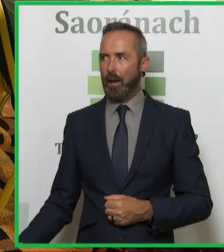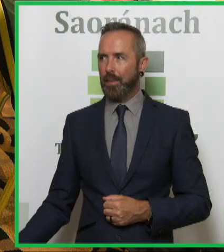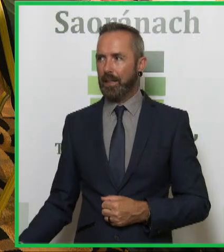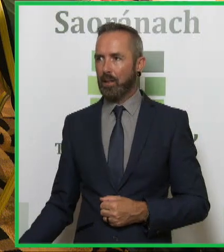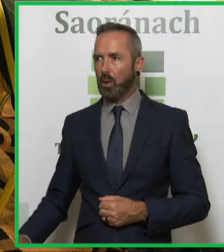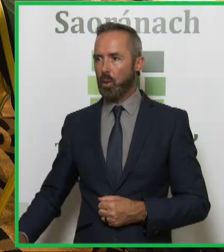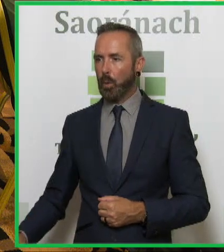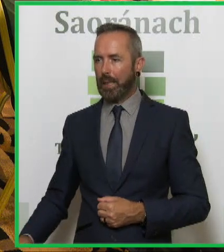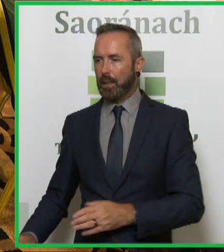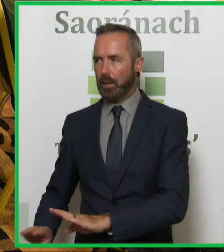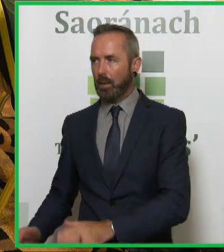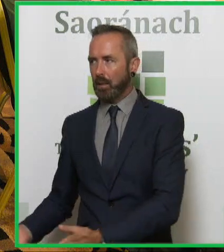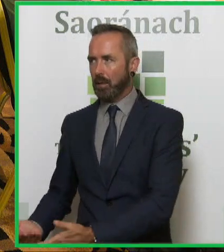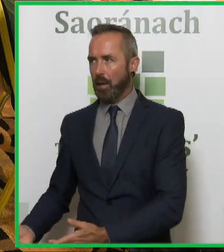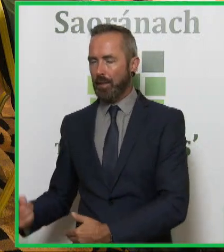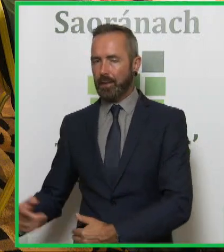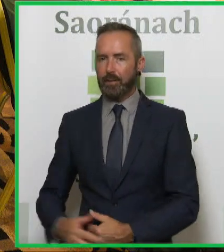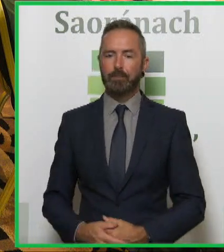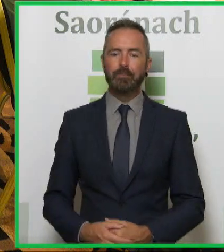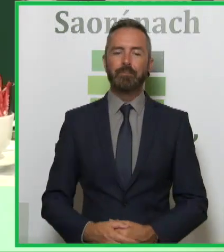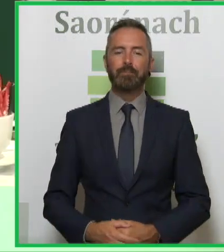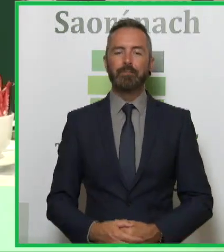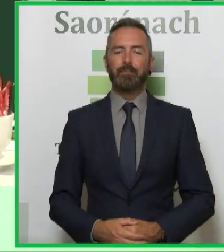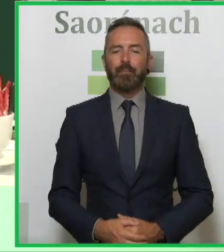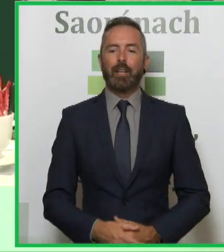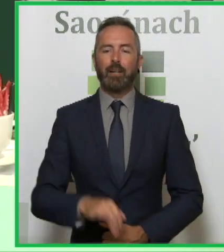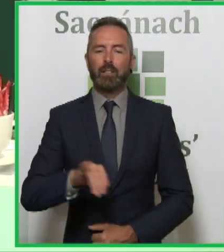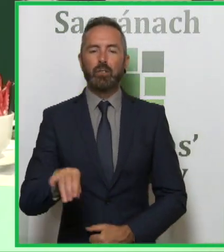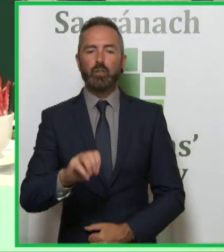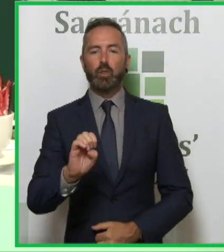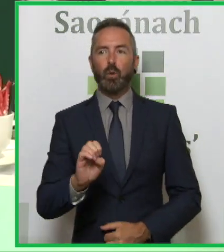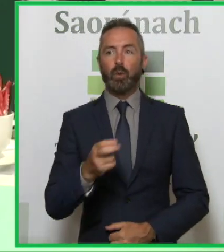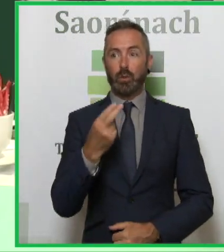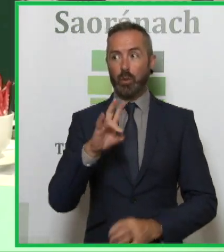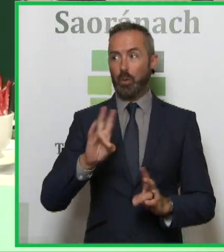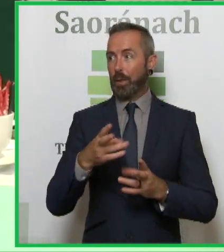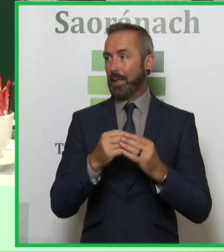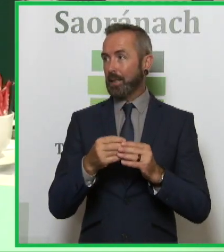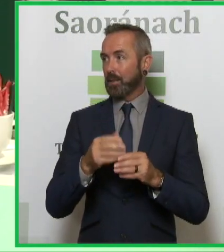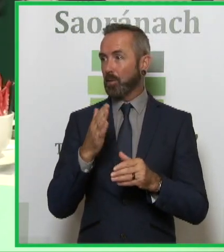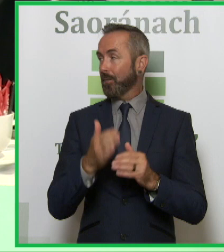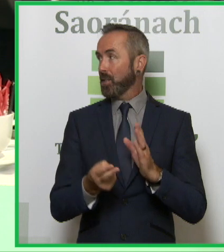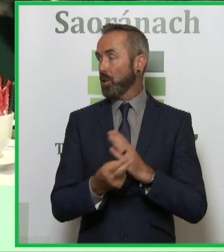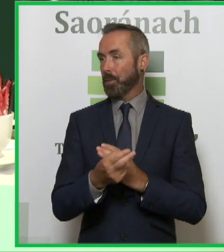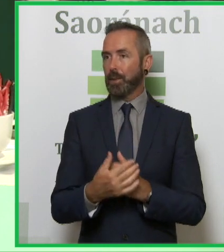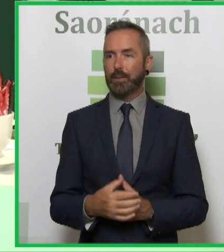Thanks, Joe. I know I briefly referred to you as Jim there, so apologies on that. And Joe, two quick things just as you finish up.